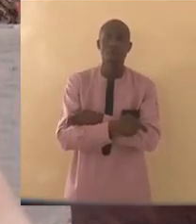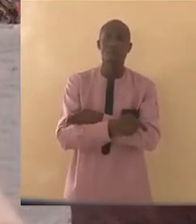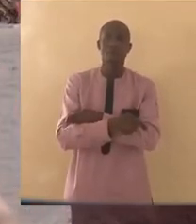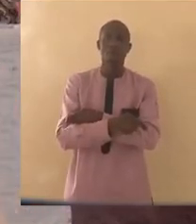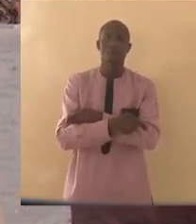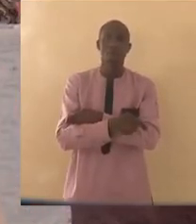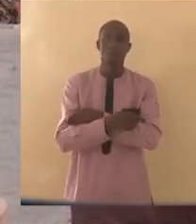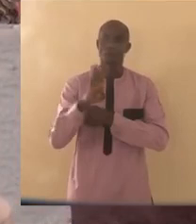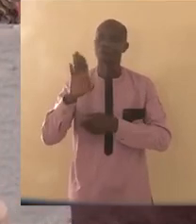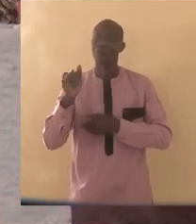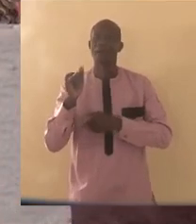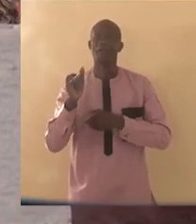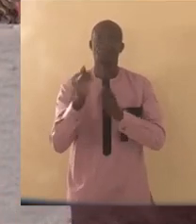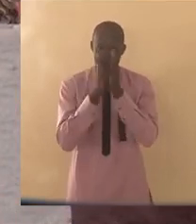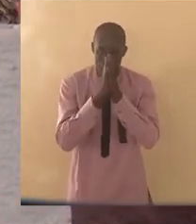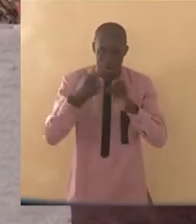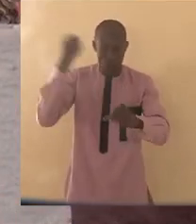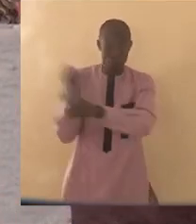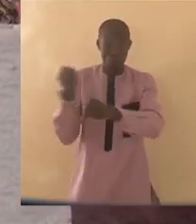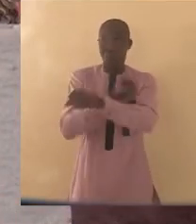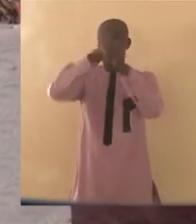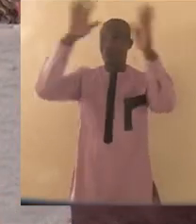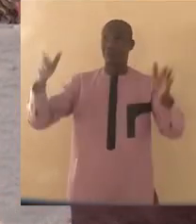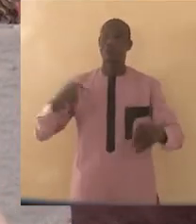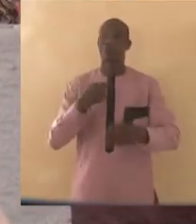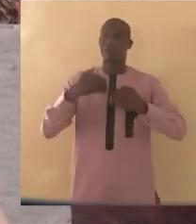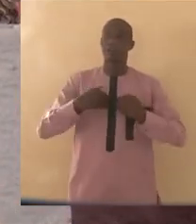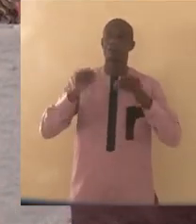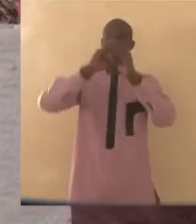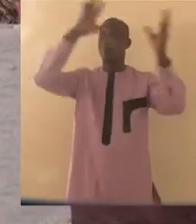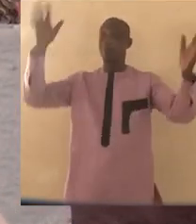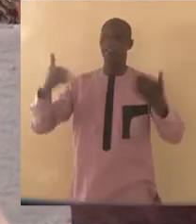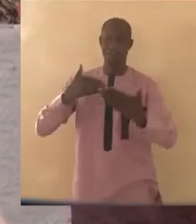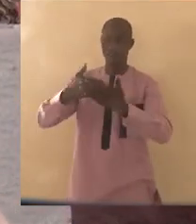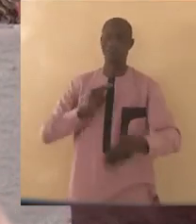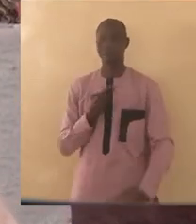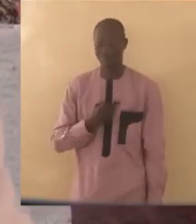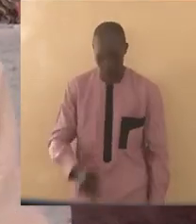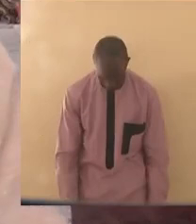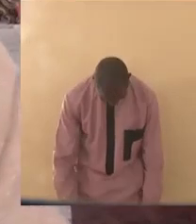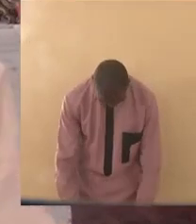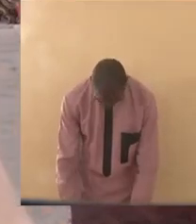Richard and I wake up these days, walking by prayer from the mountain. We have a mountain near us, Urioke.